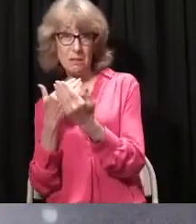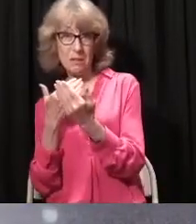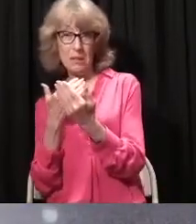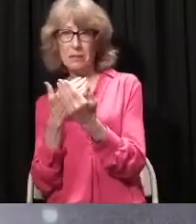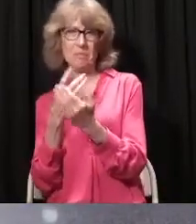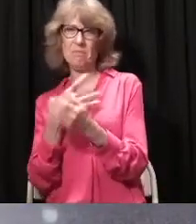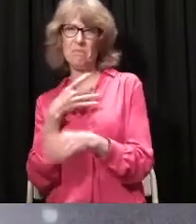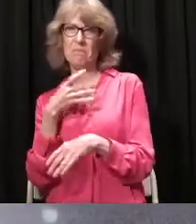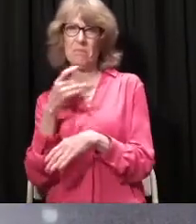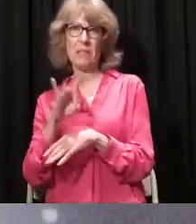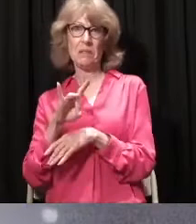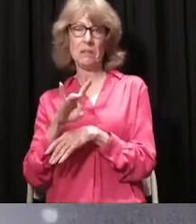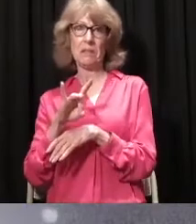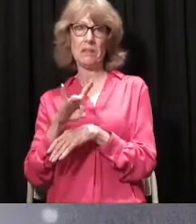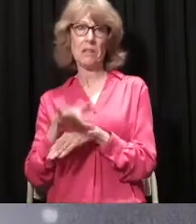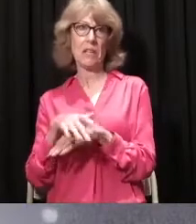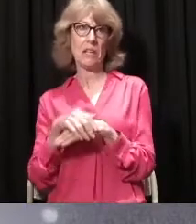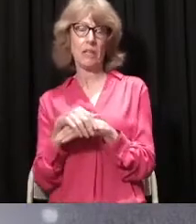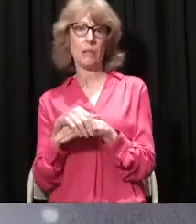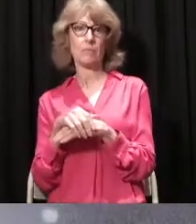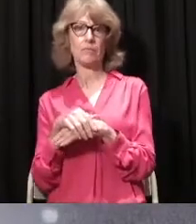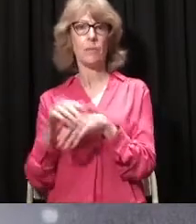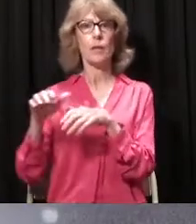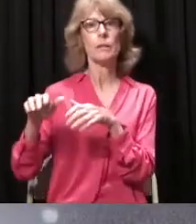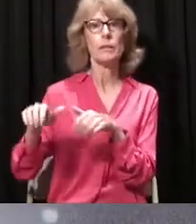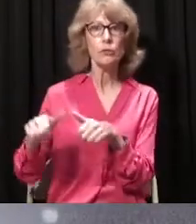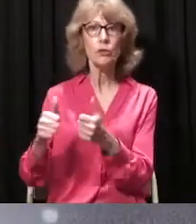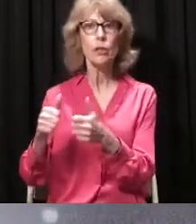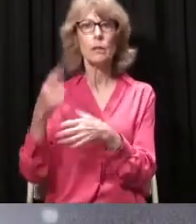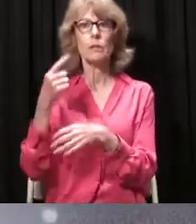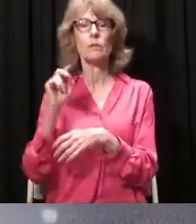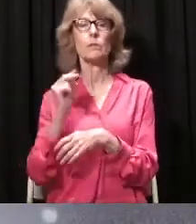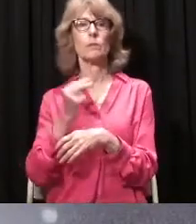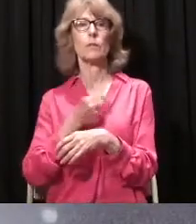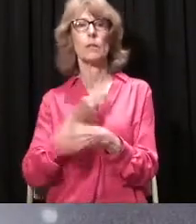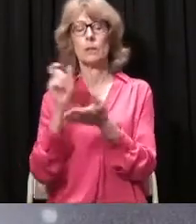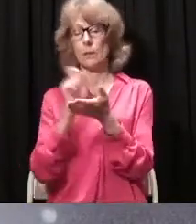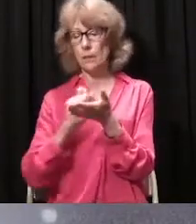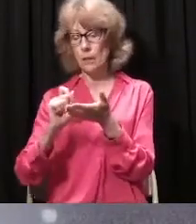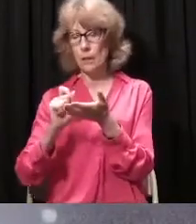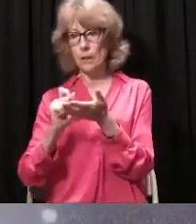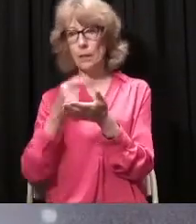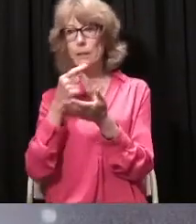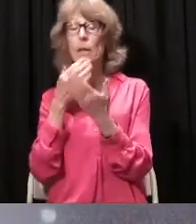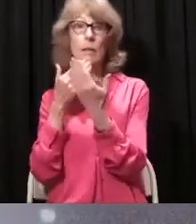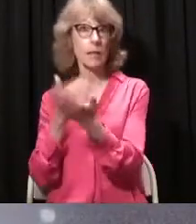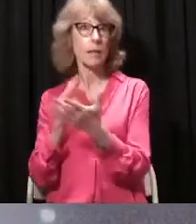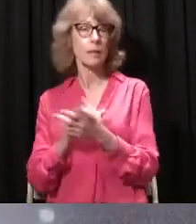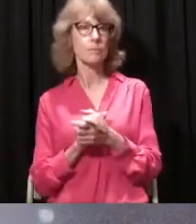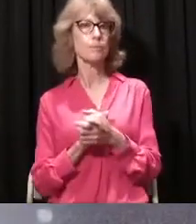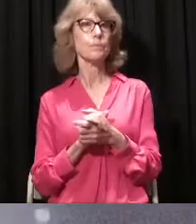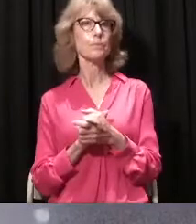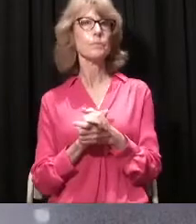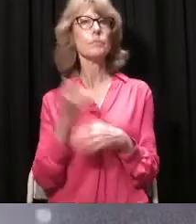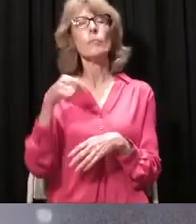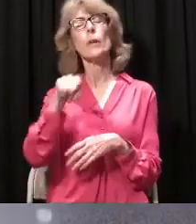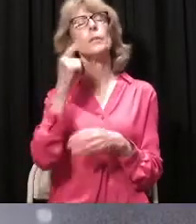some of you have done this. You've set out to your week and you're writing your to-do list. And you think, I'm going to be a good Christian this week. I'm going to write thank you